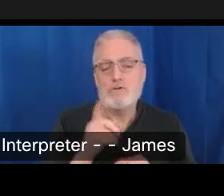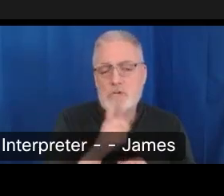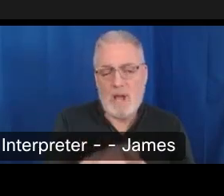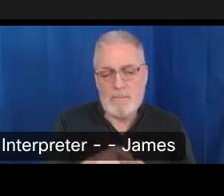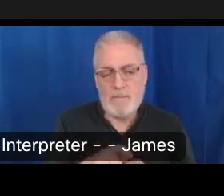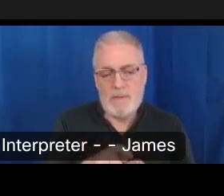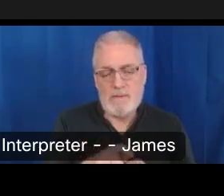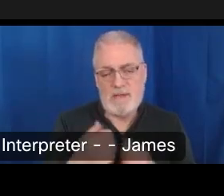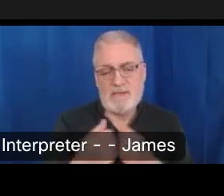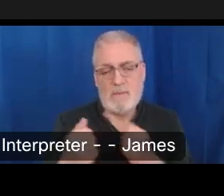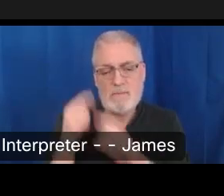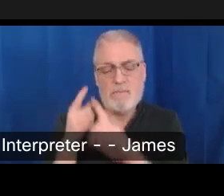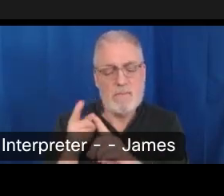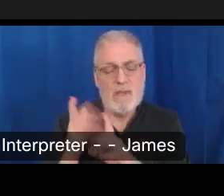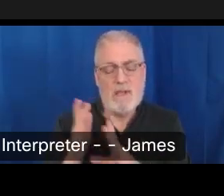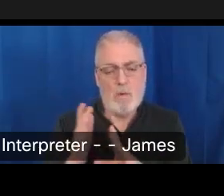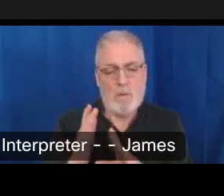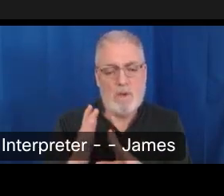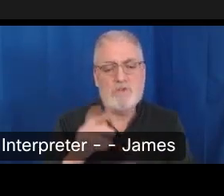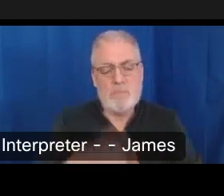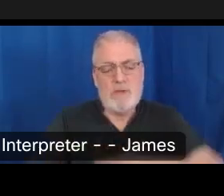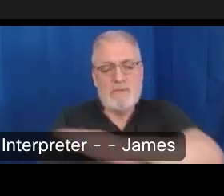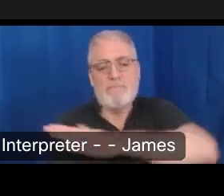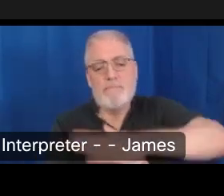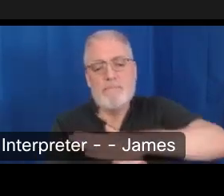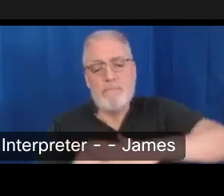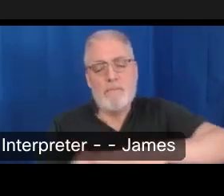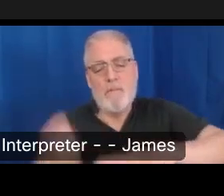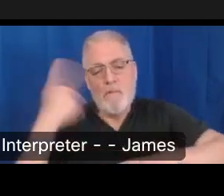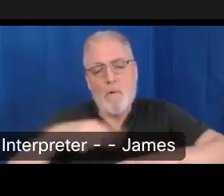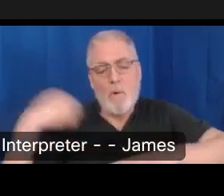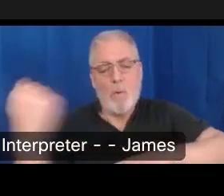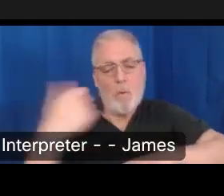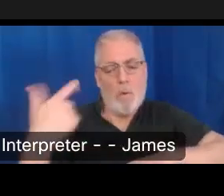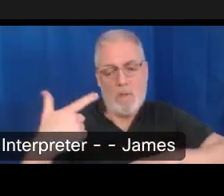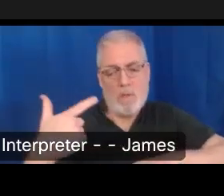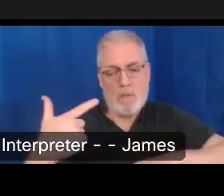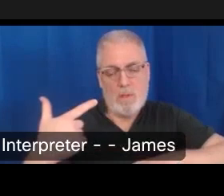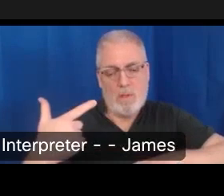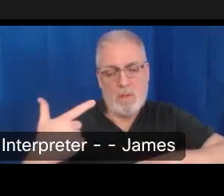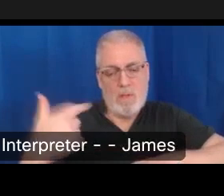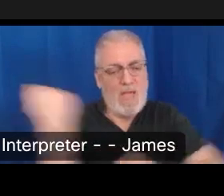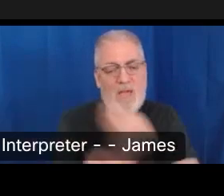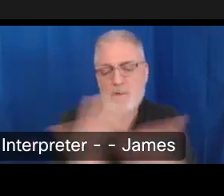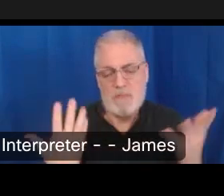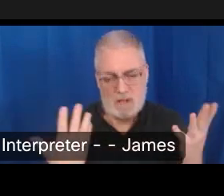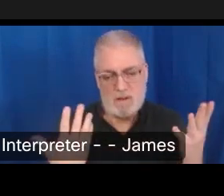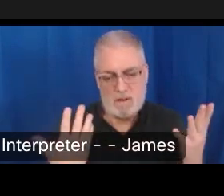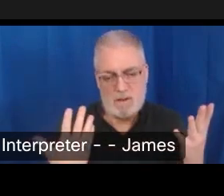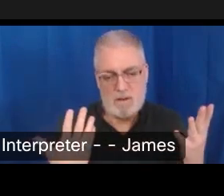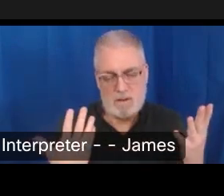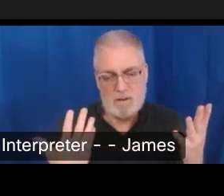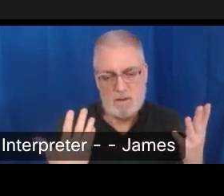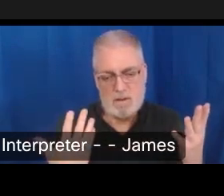underlying, having that awareness, that acceptance drives everything